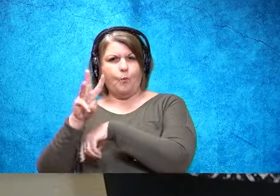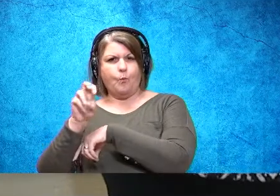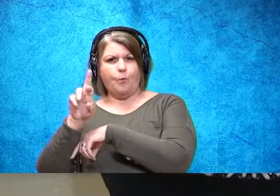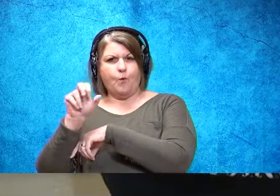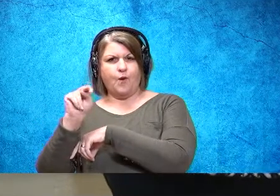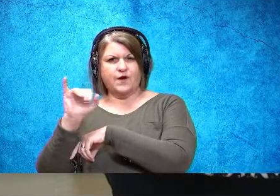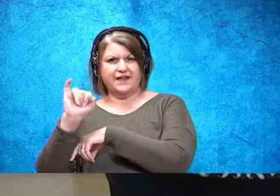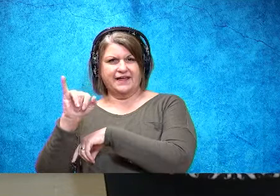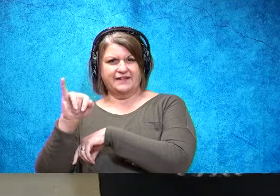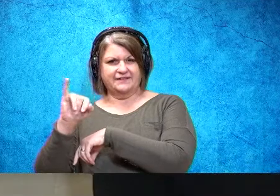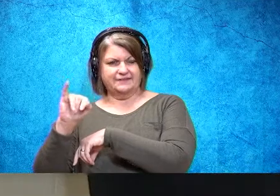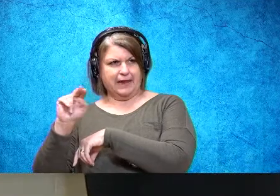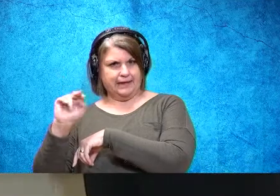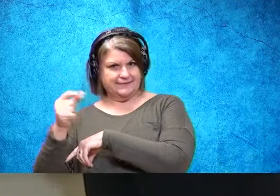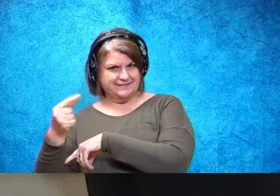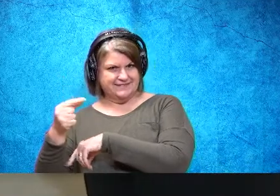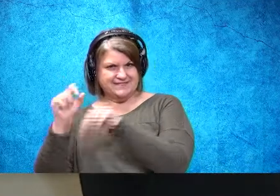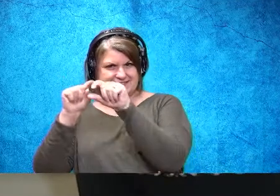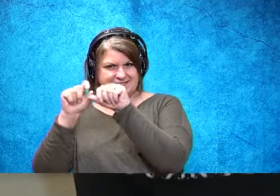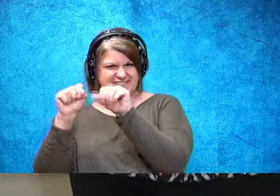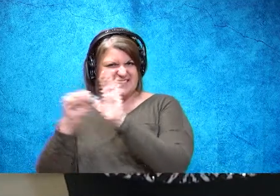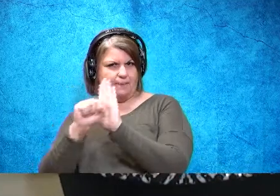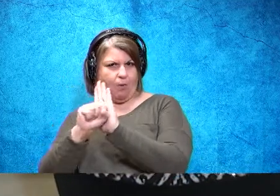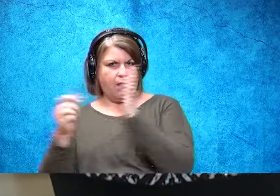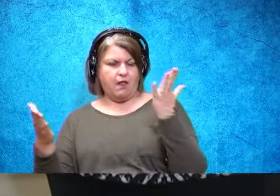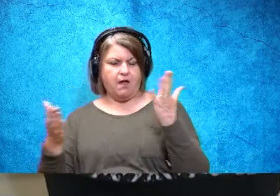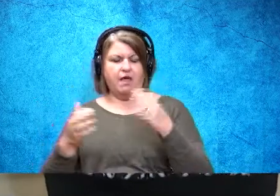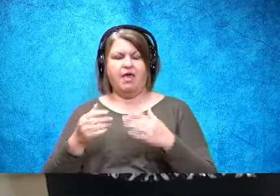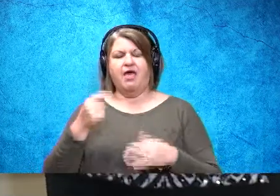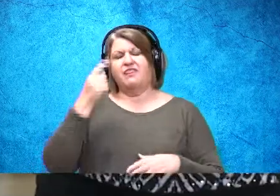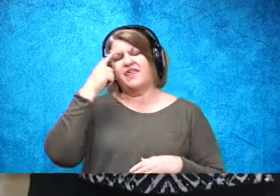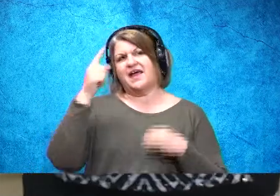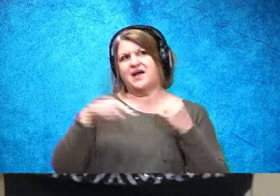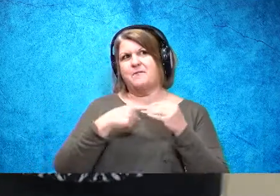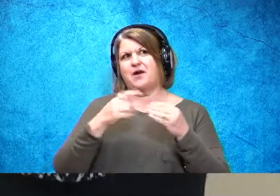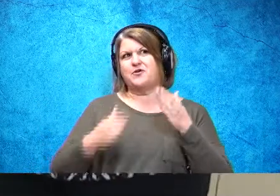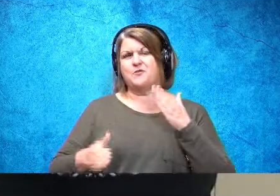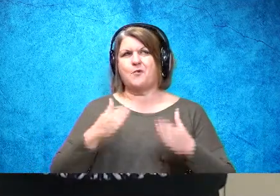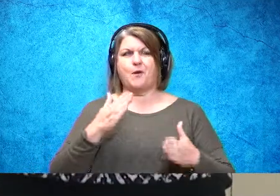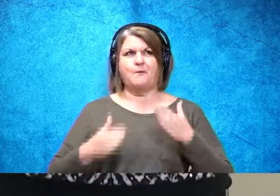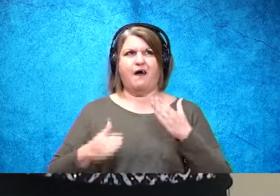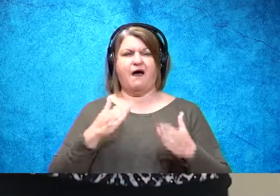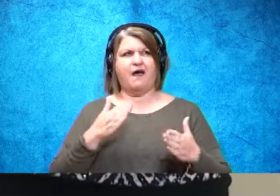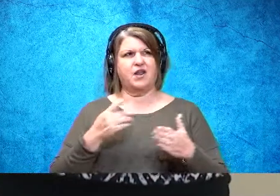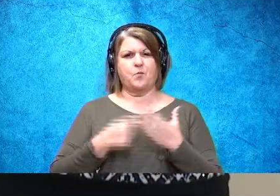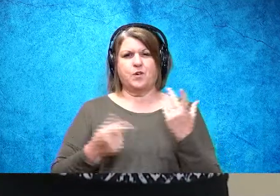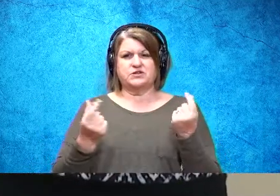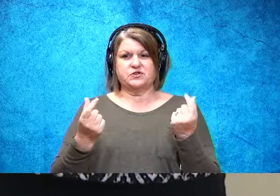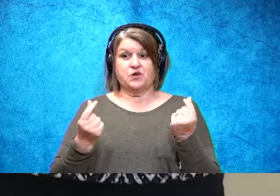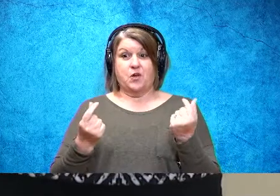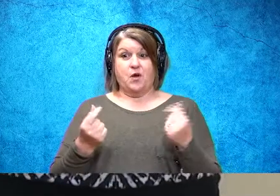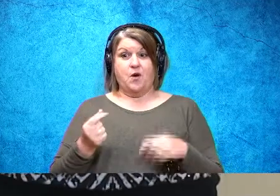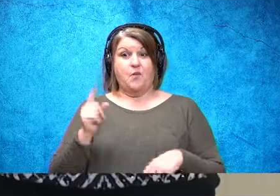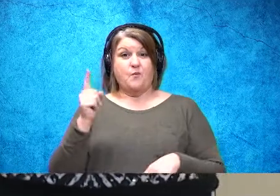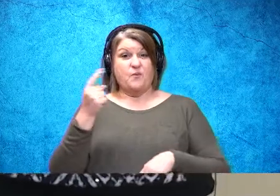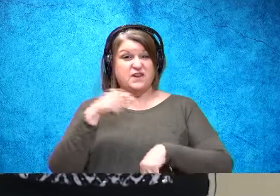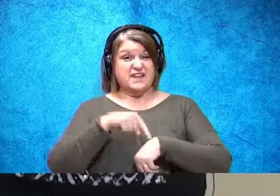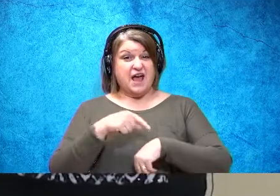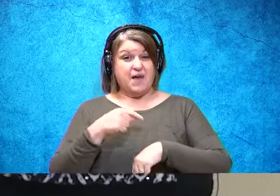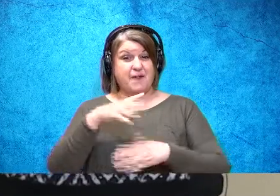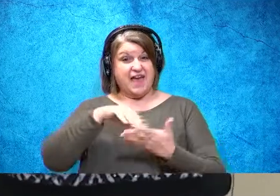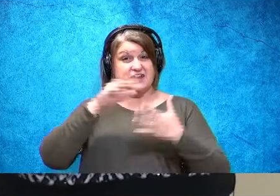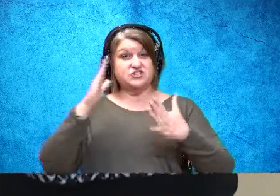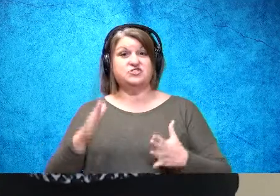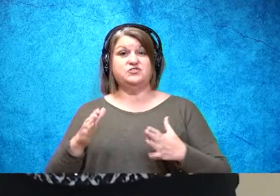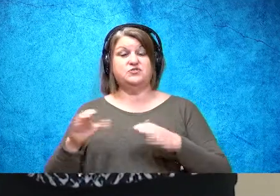add as many as you like. Think about what your robot does. I had one student do ocean cleaning robot. So if you have